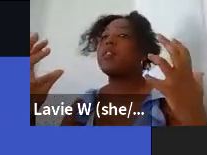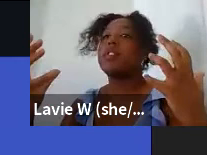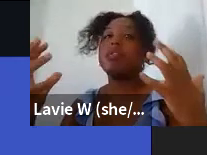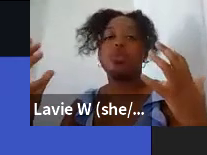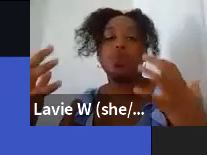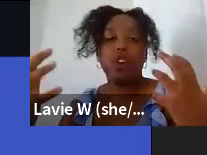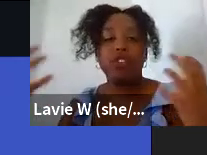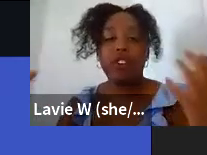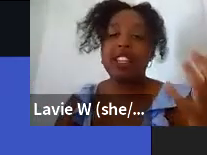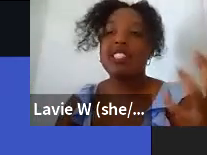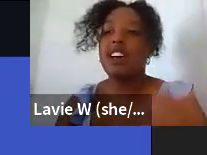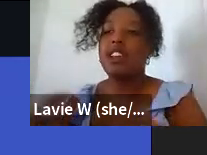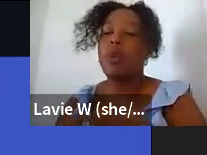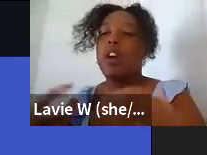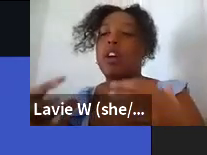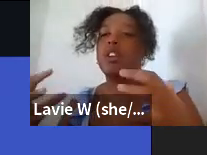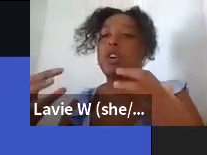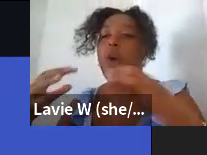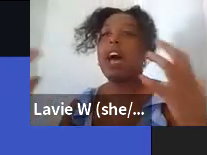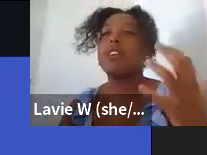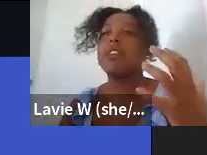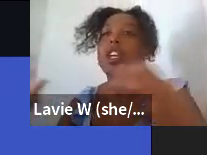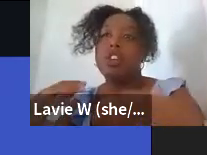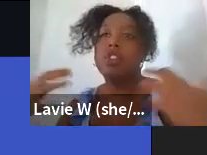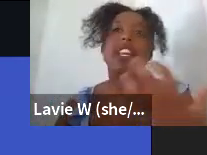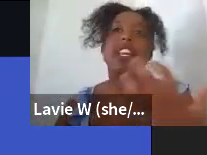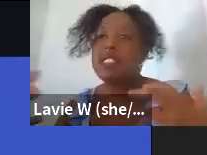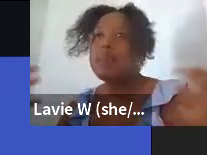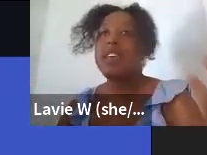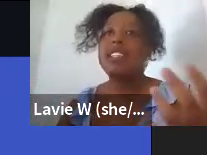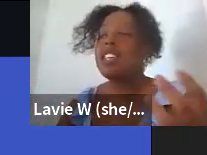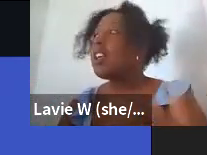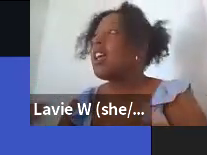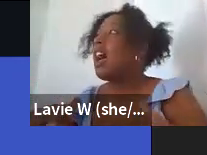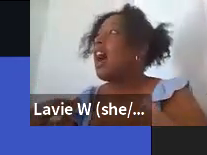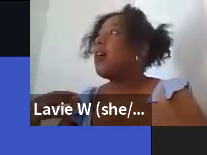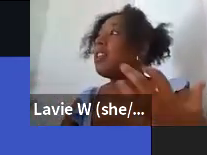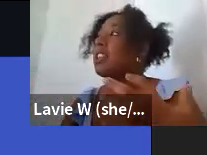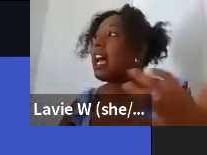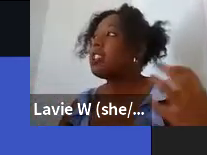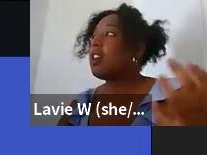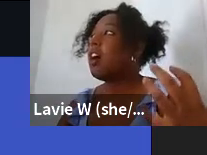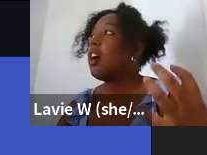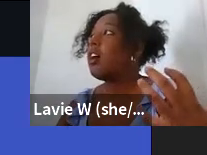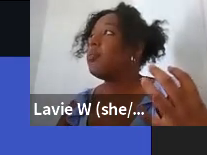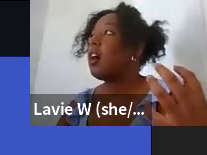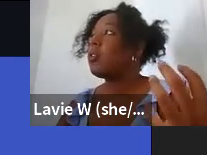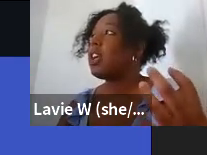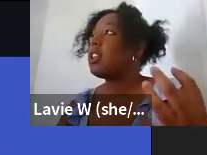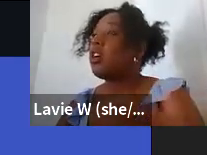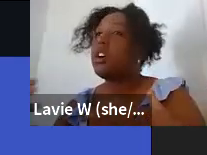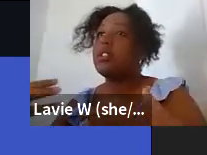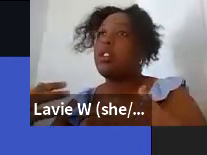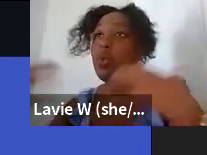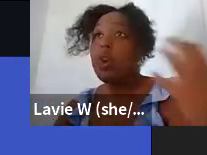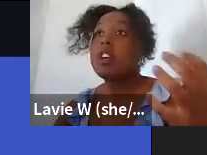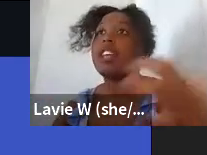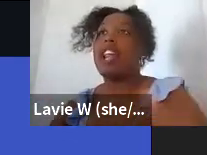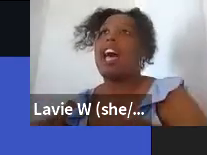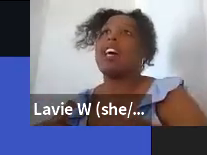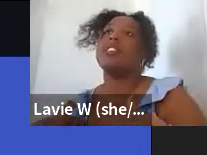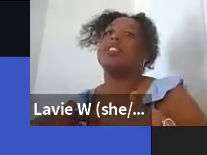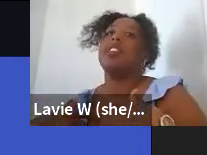Think of the story of Frankenstein, where you're creating this amazing thing that has a great or